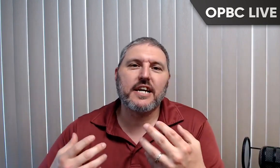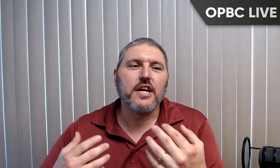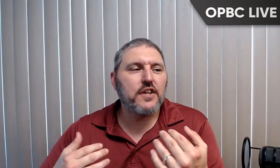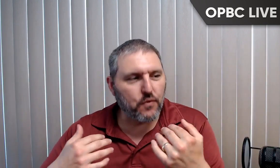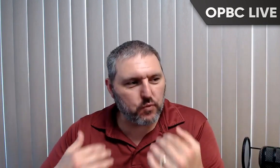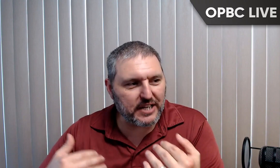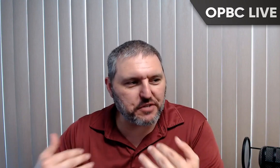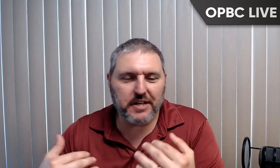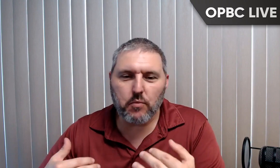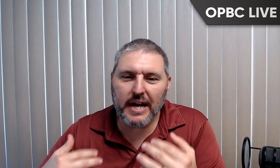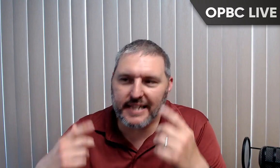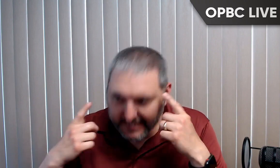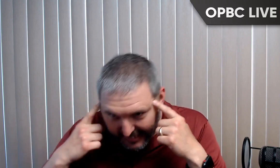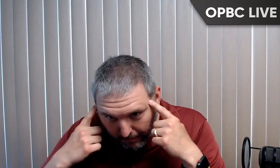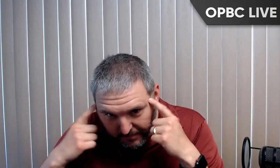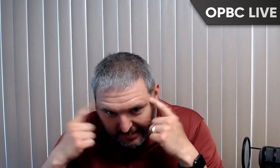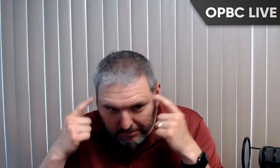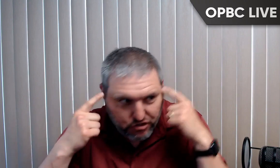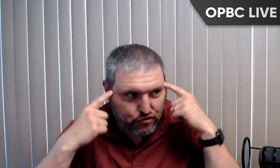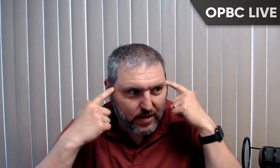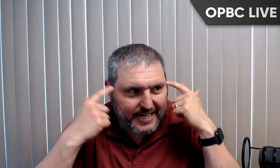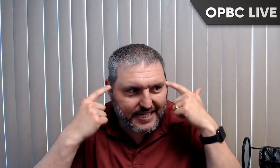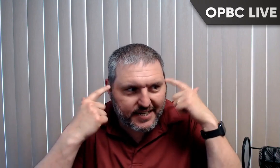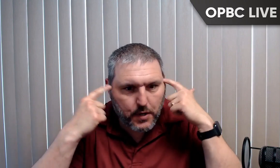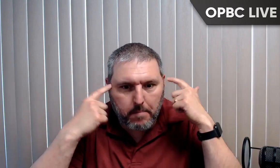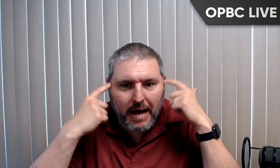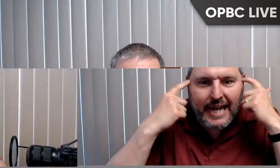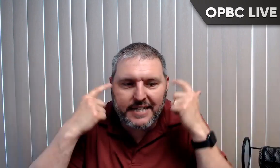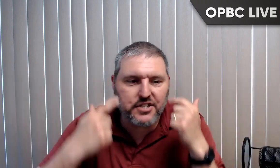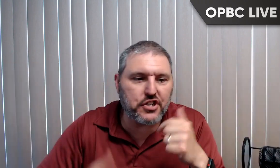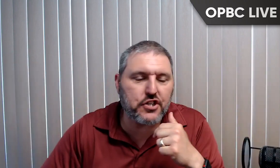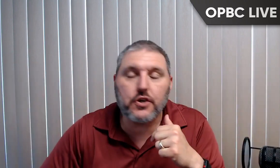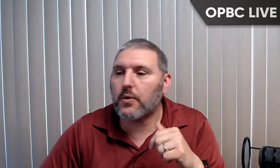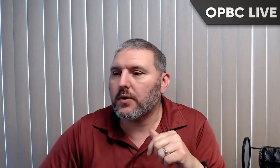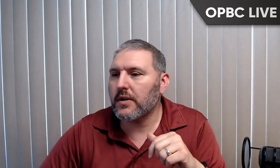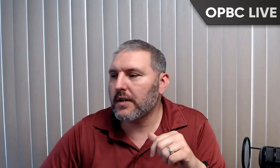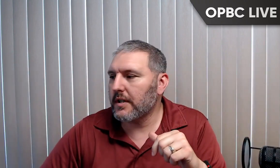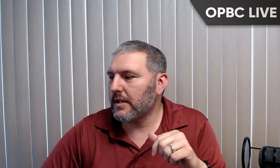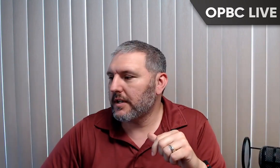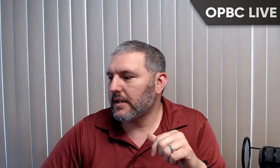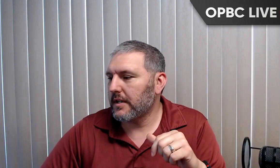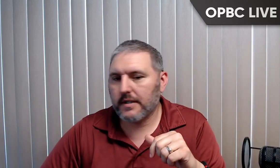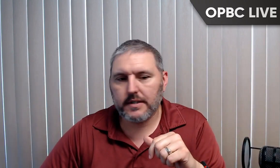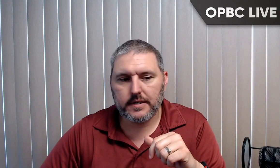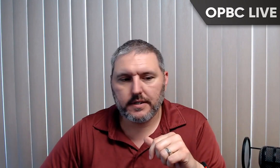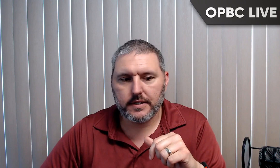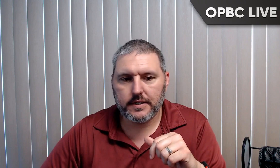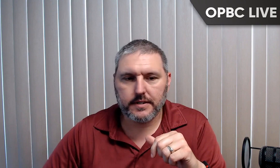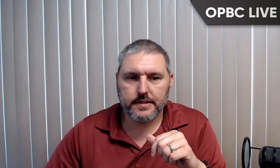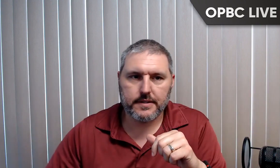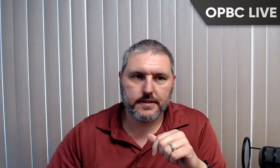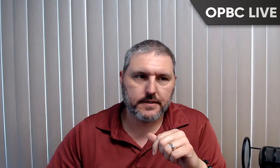that the regimented way that that was trained into their minds to do.